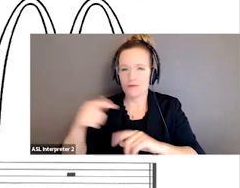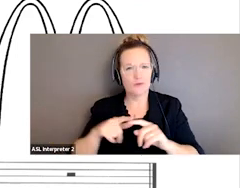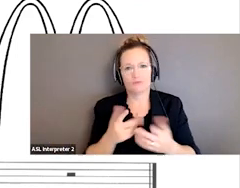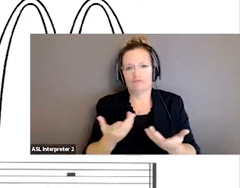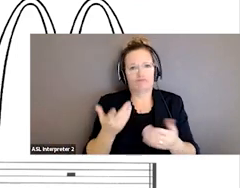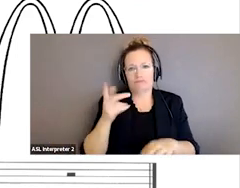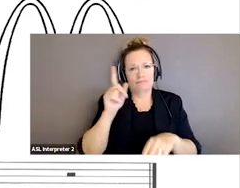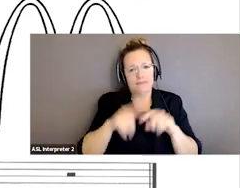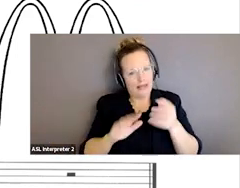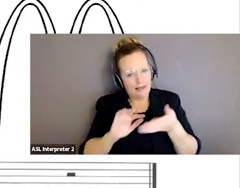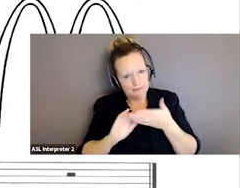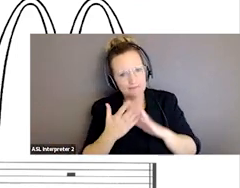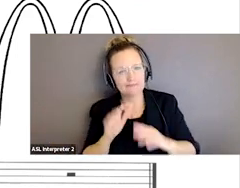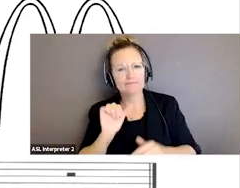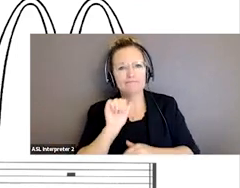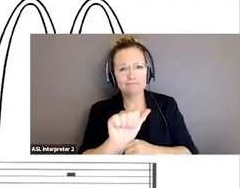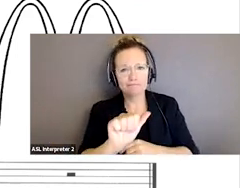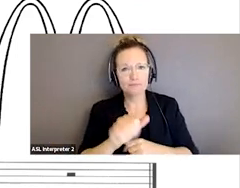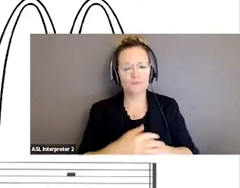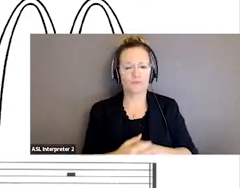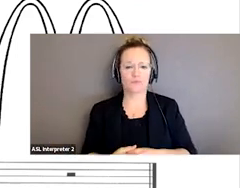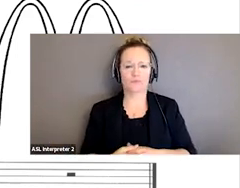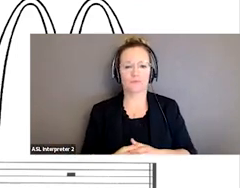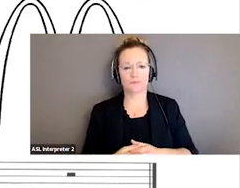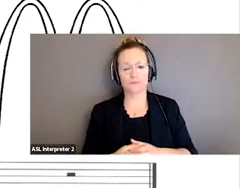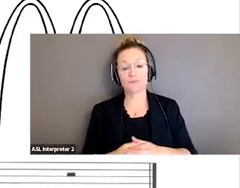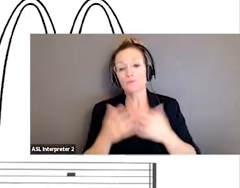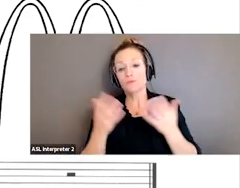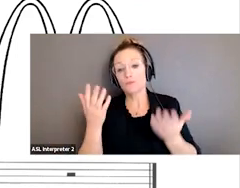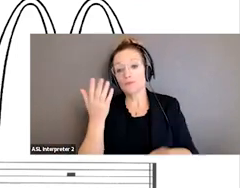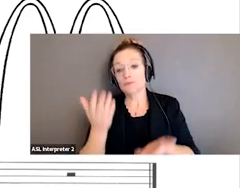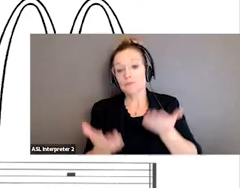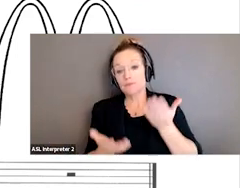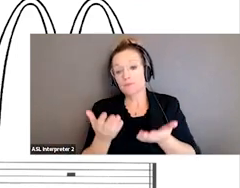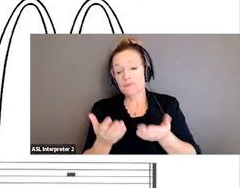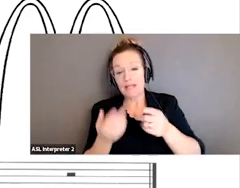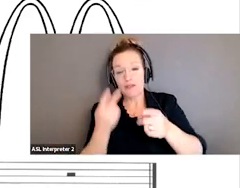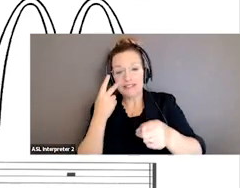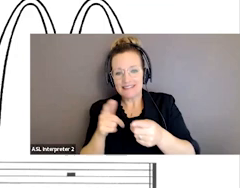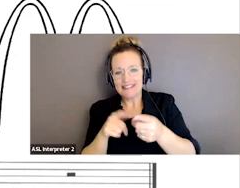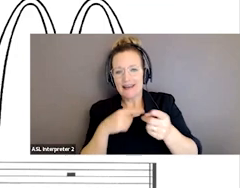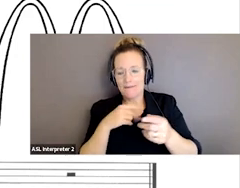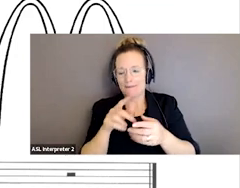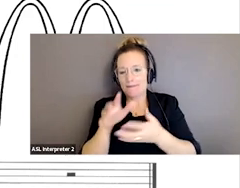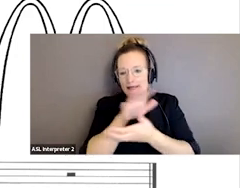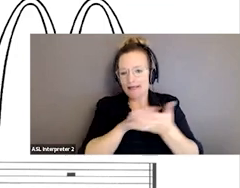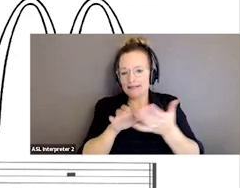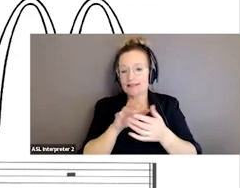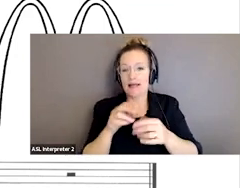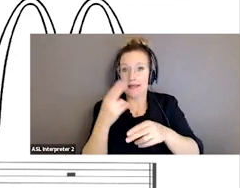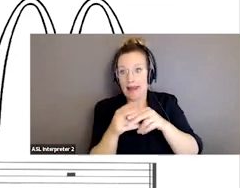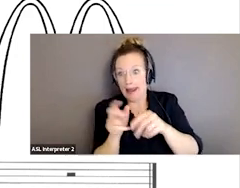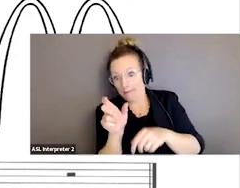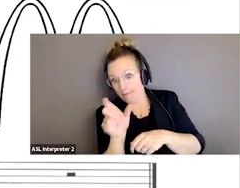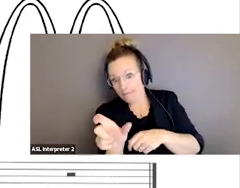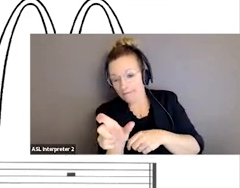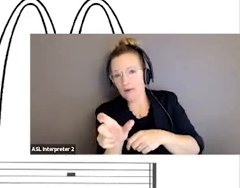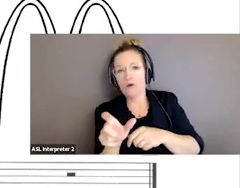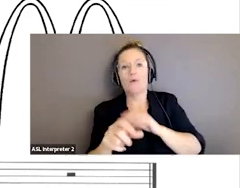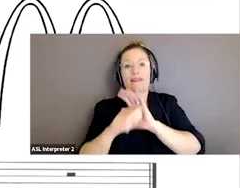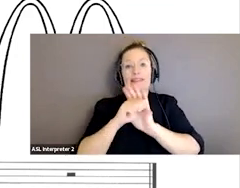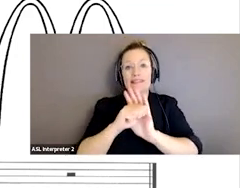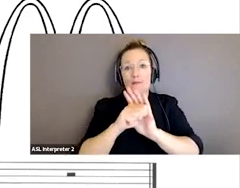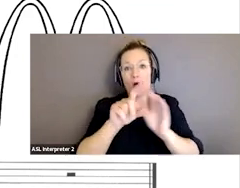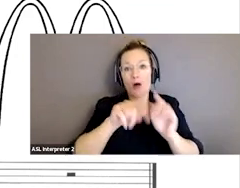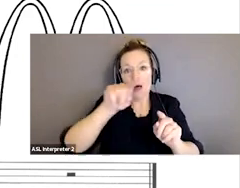can and should maybe trademark combinations of things. So here we have the McDonald's word mark together with the